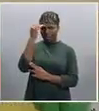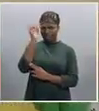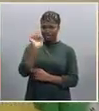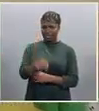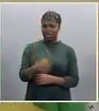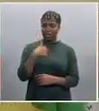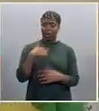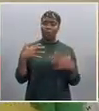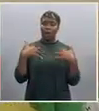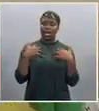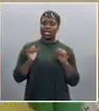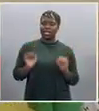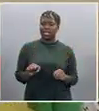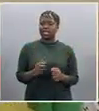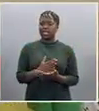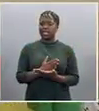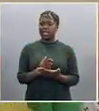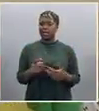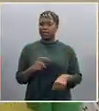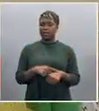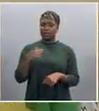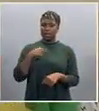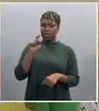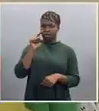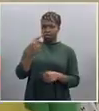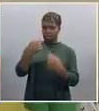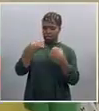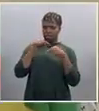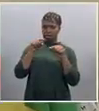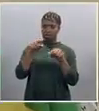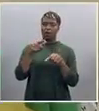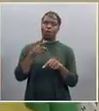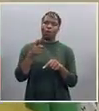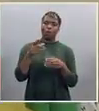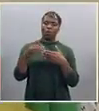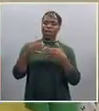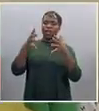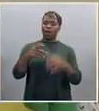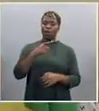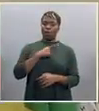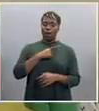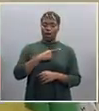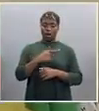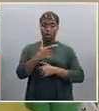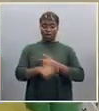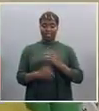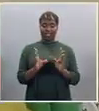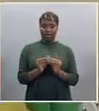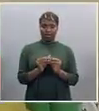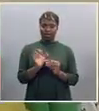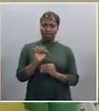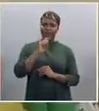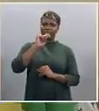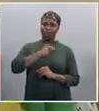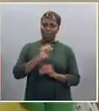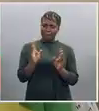really worried, even though sometimes I'm pointing a finger at us as leaders. To say after the conference, we were supposed to have a public